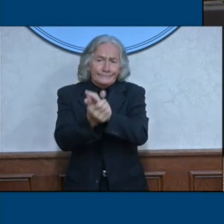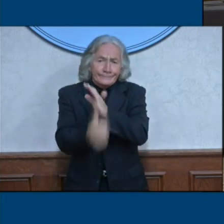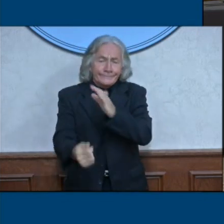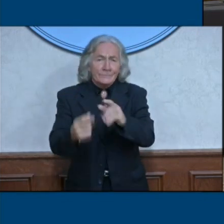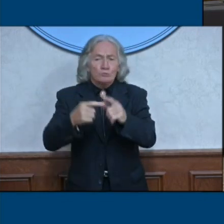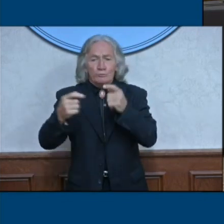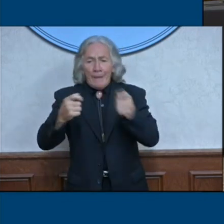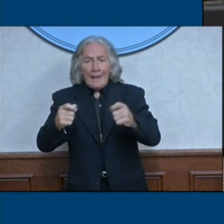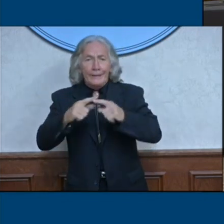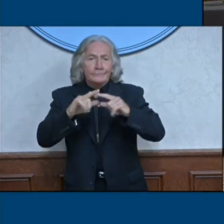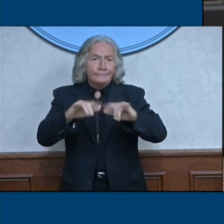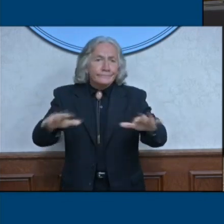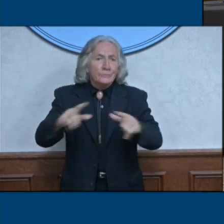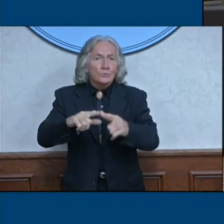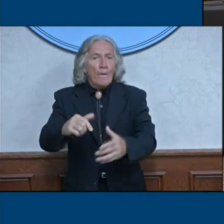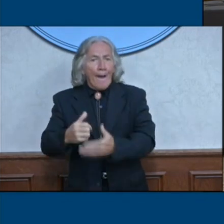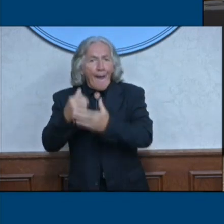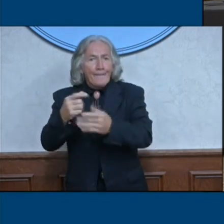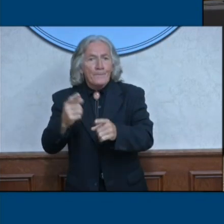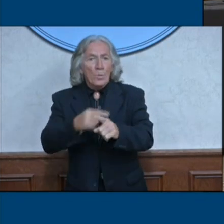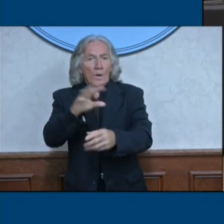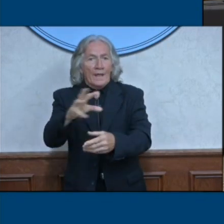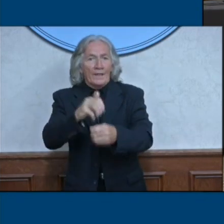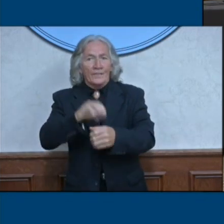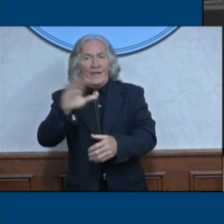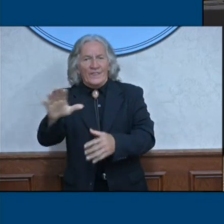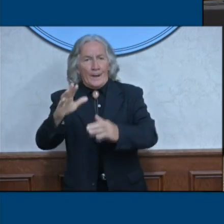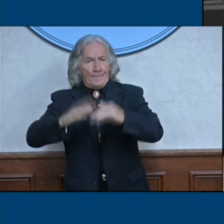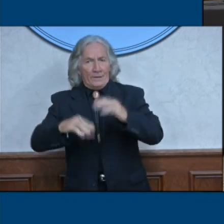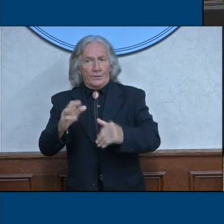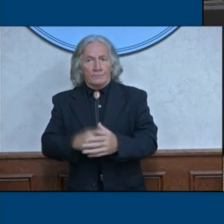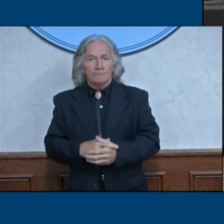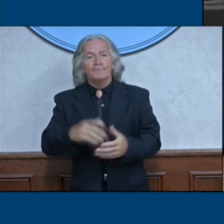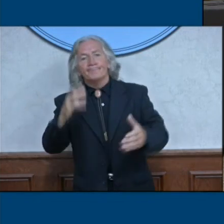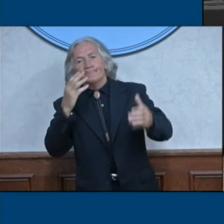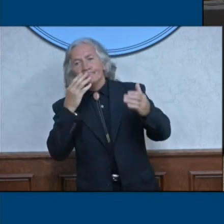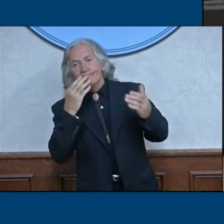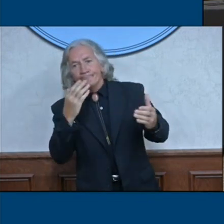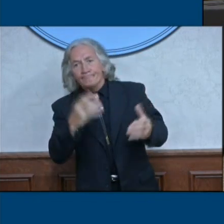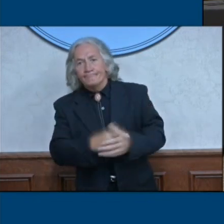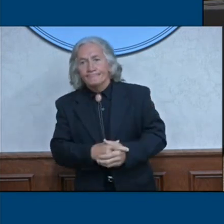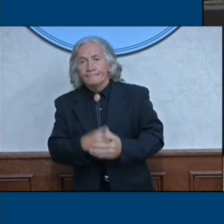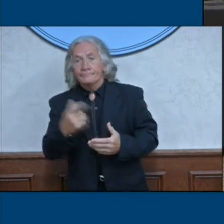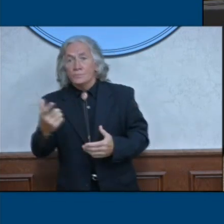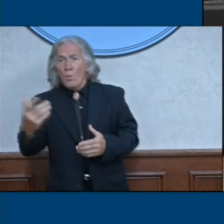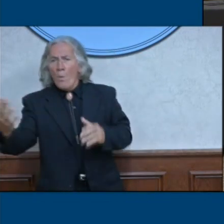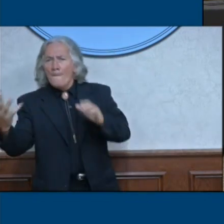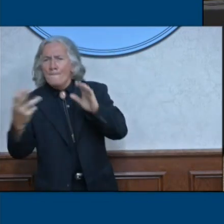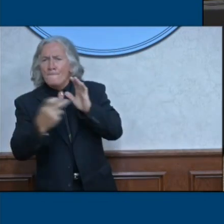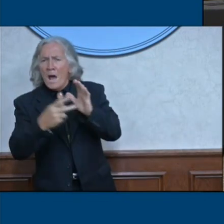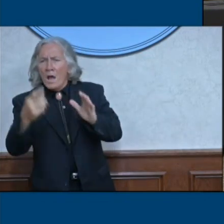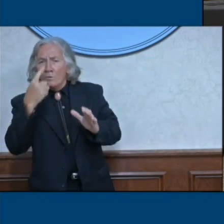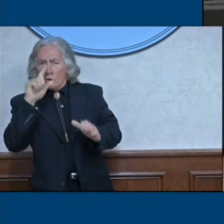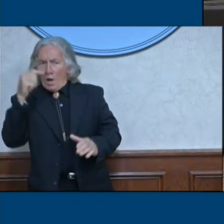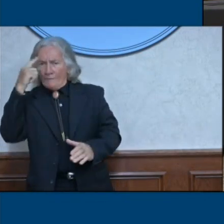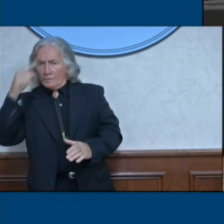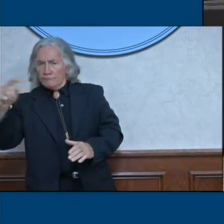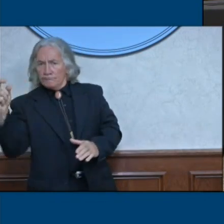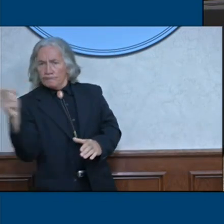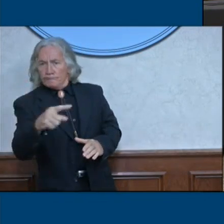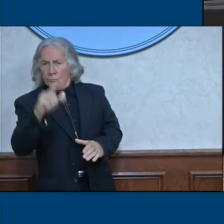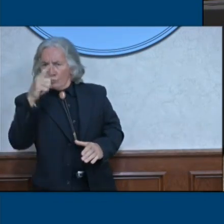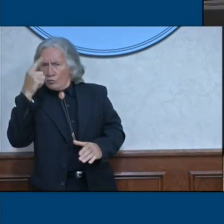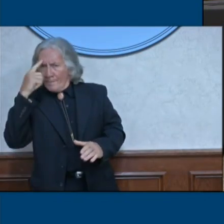managing the population of patients that they need to serve within their facilities. Great. Thank you. If I could go back to